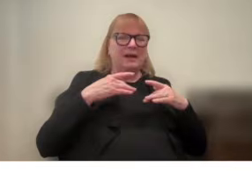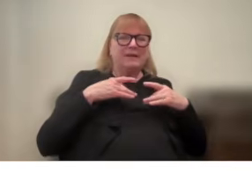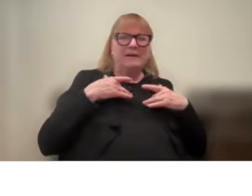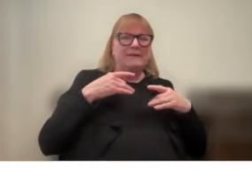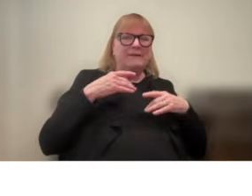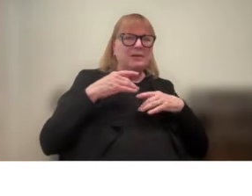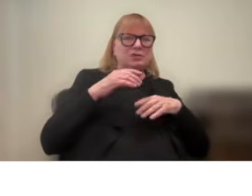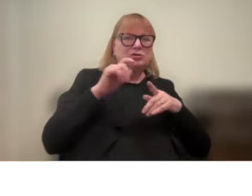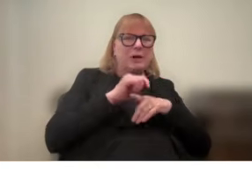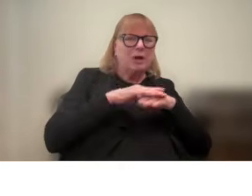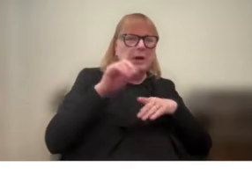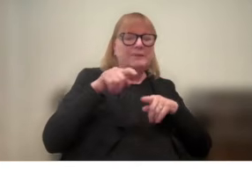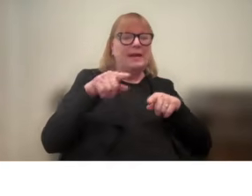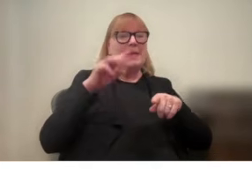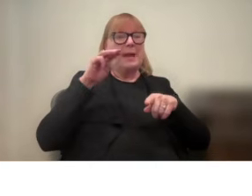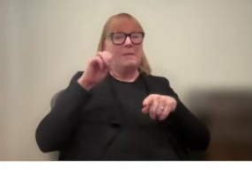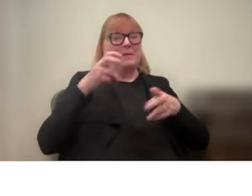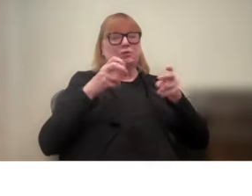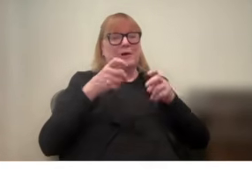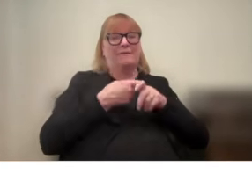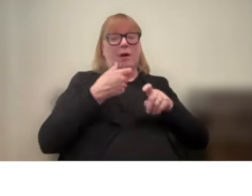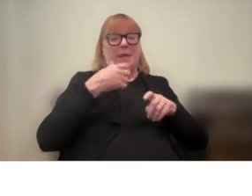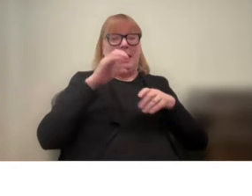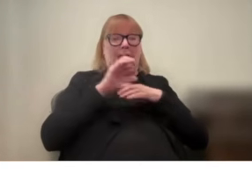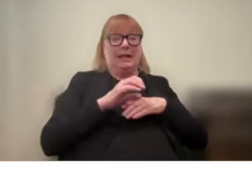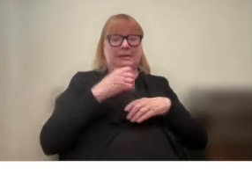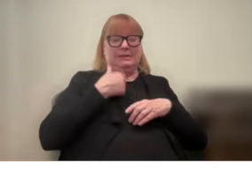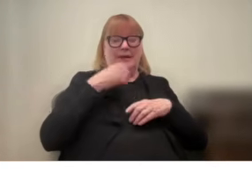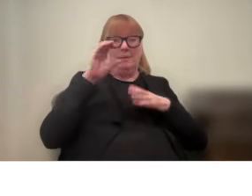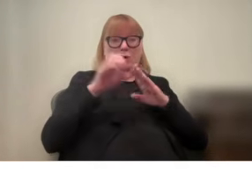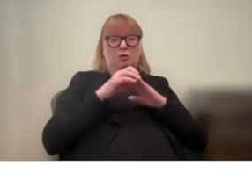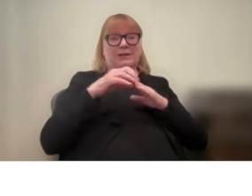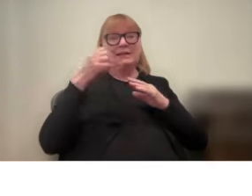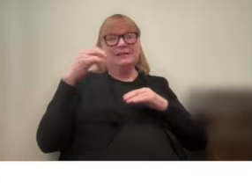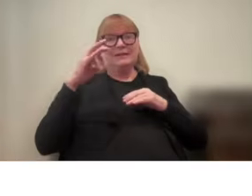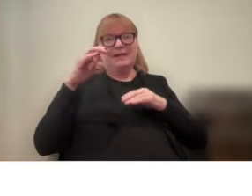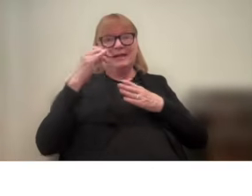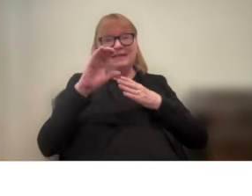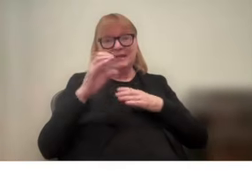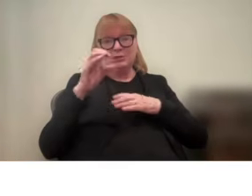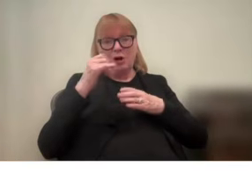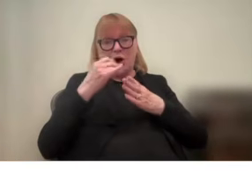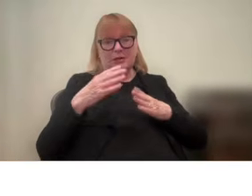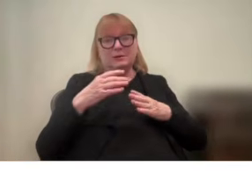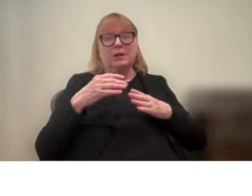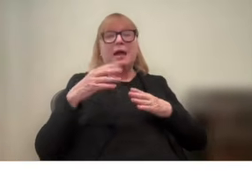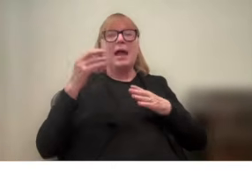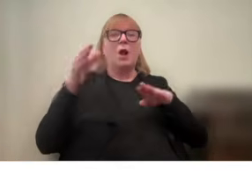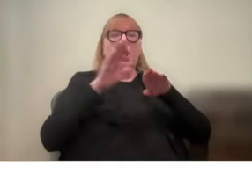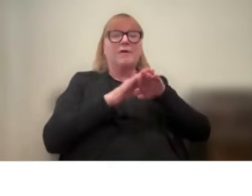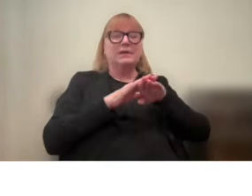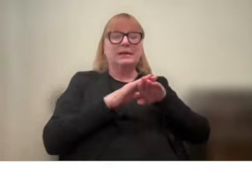on? The meme draws from classical self-portraiture painting attributed to a 17th century artist and overlays